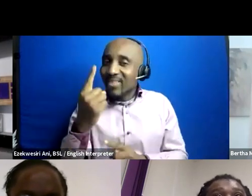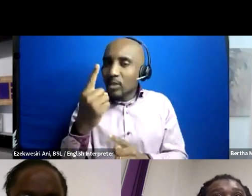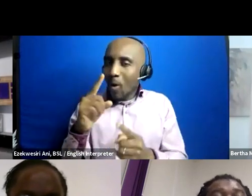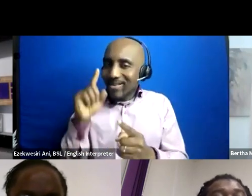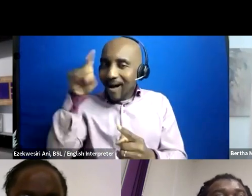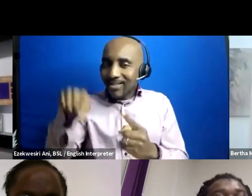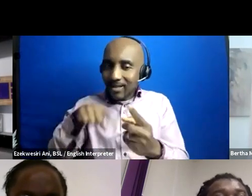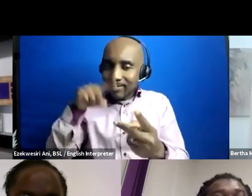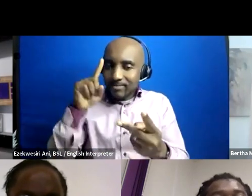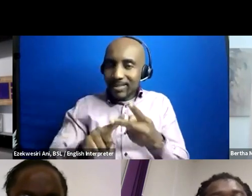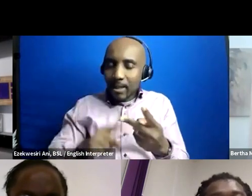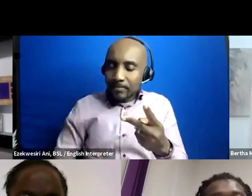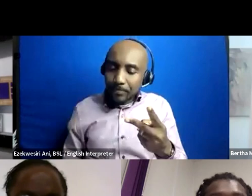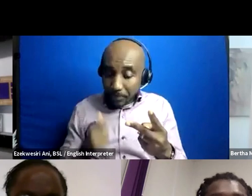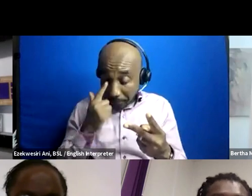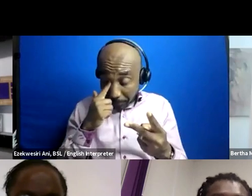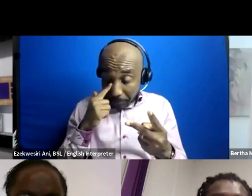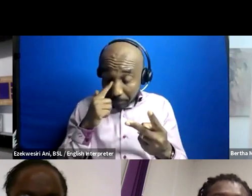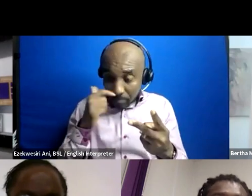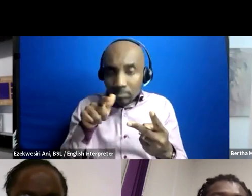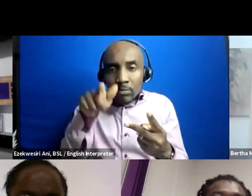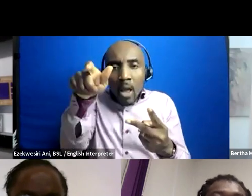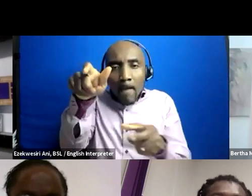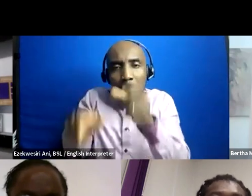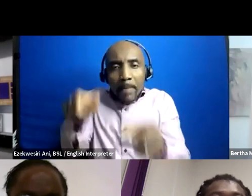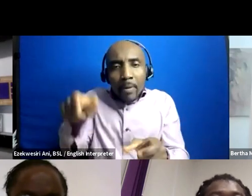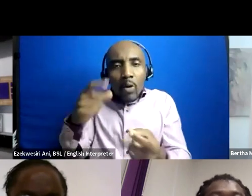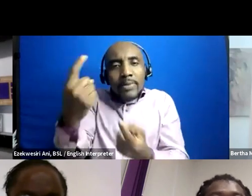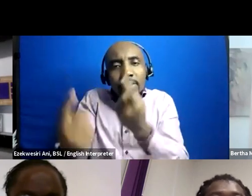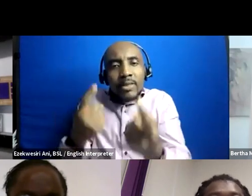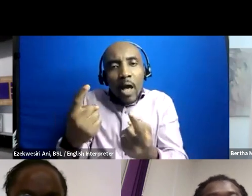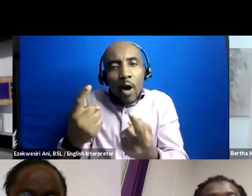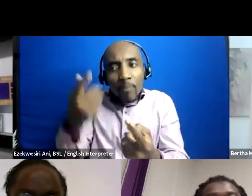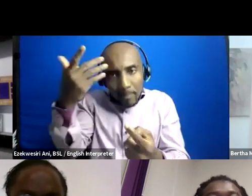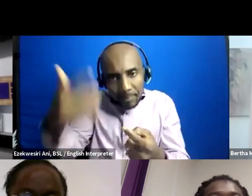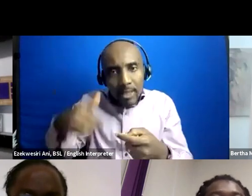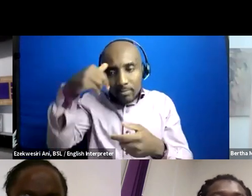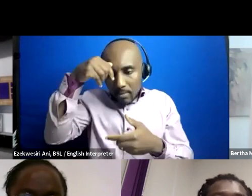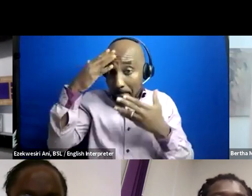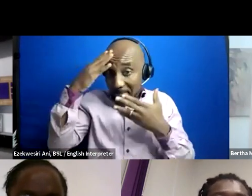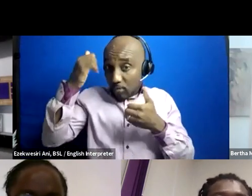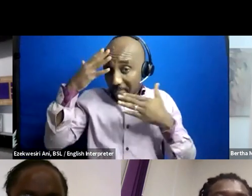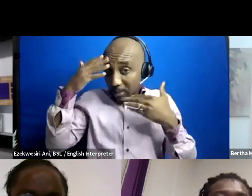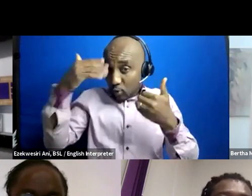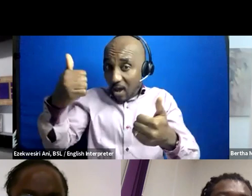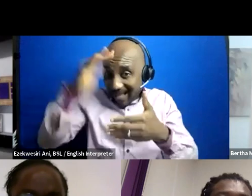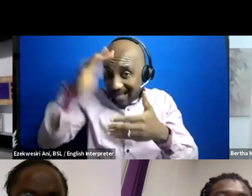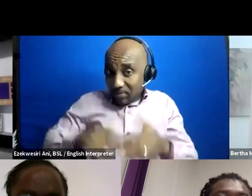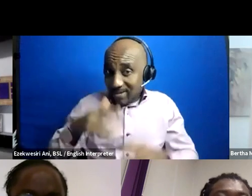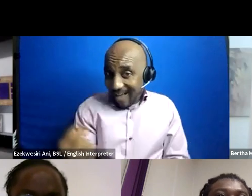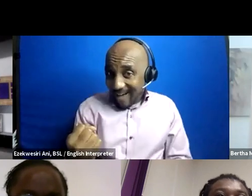would be to have people with lived experience at that early stage there to